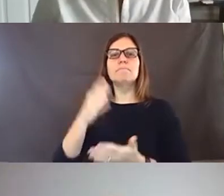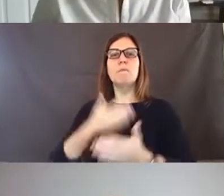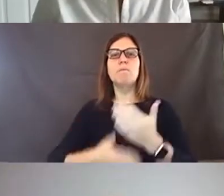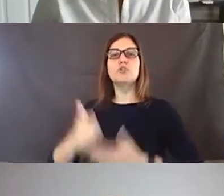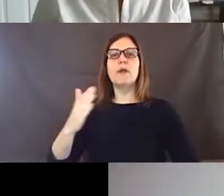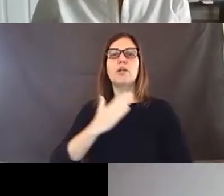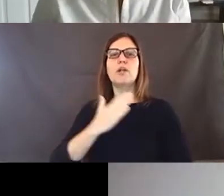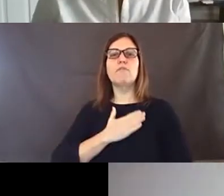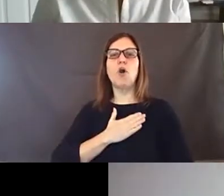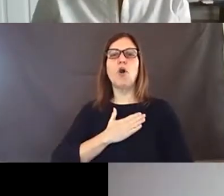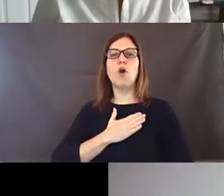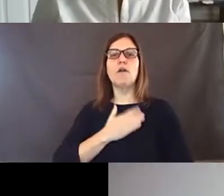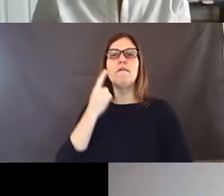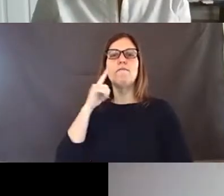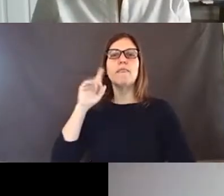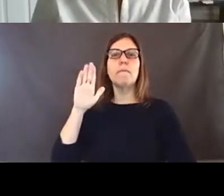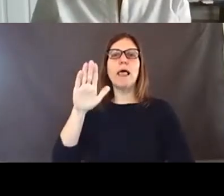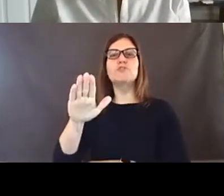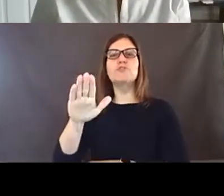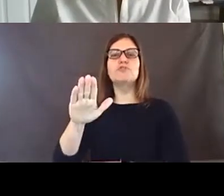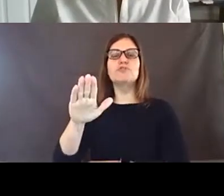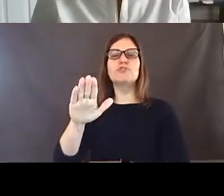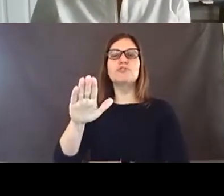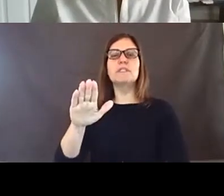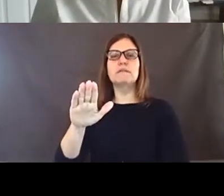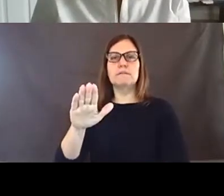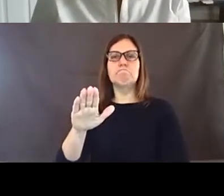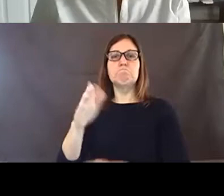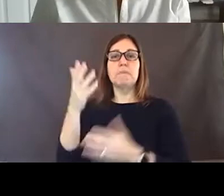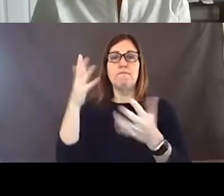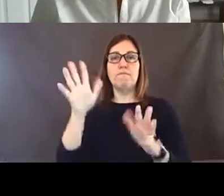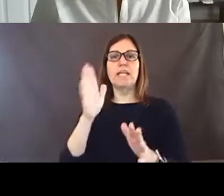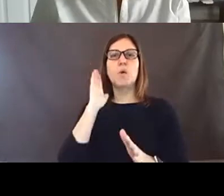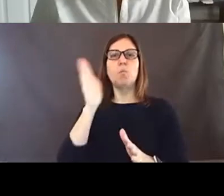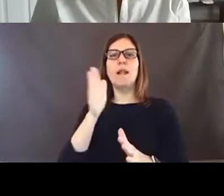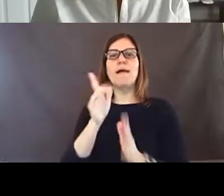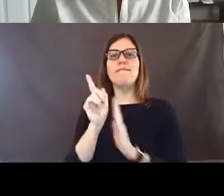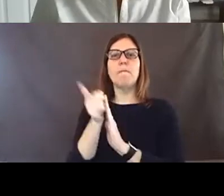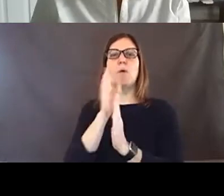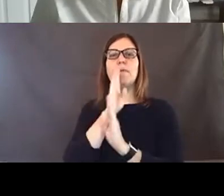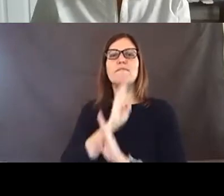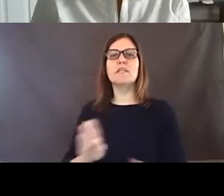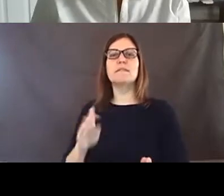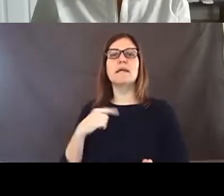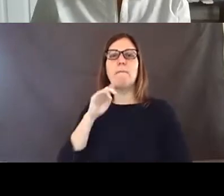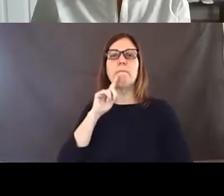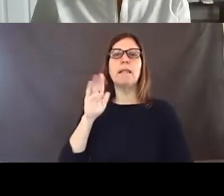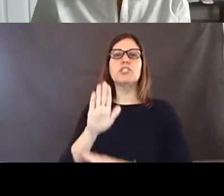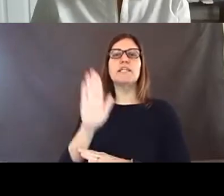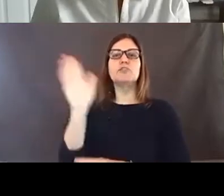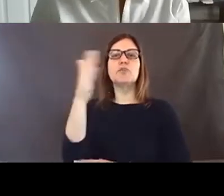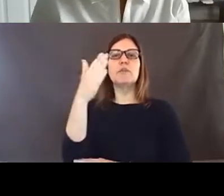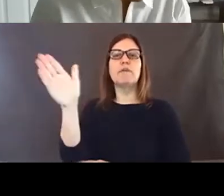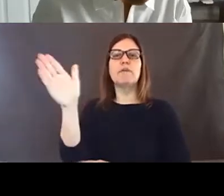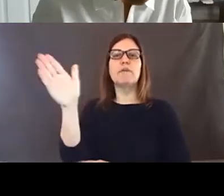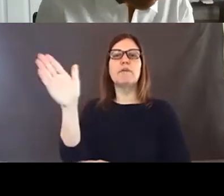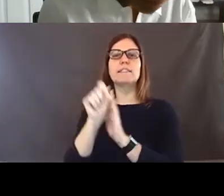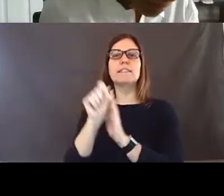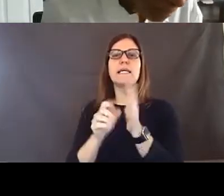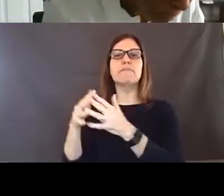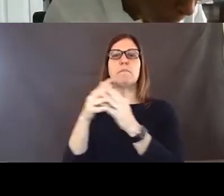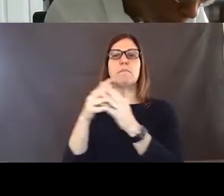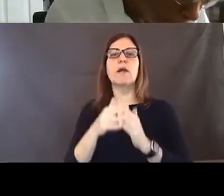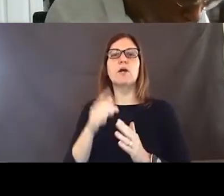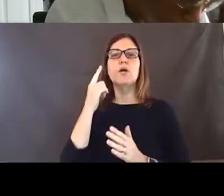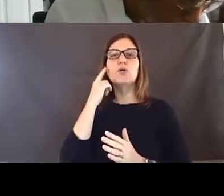Pledge of Allegiance, and then we will have a moment of silence. I pledge allegiance to the flag of the United States of America and